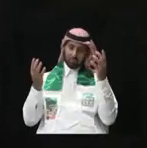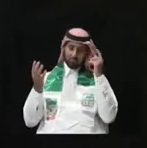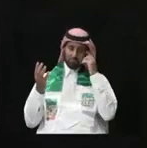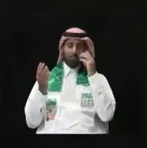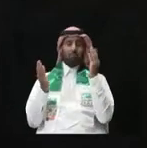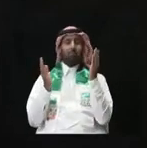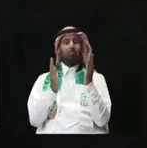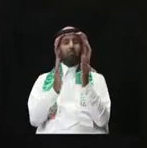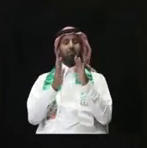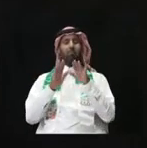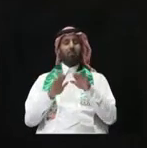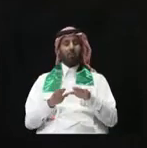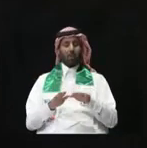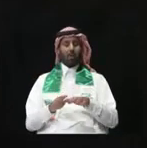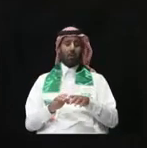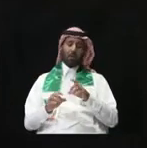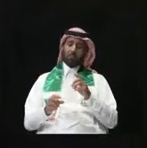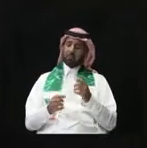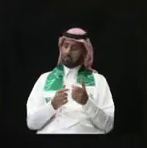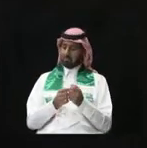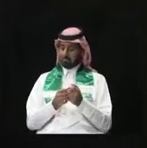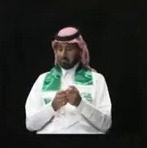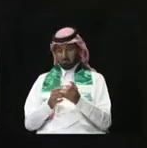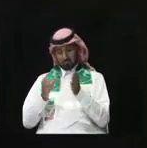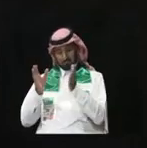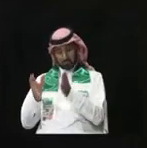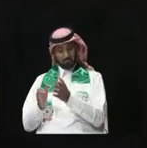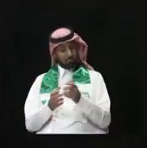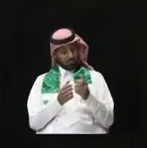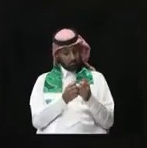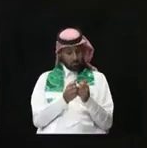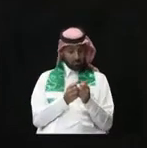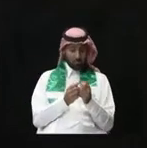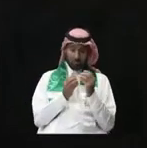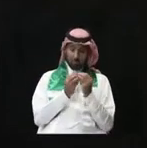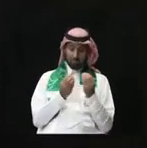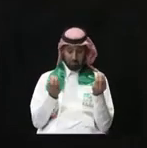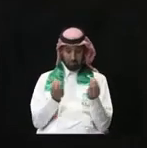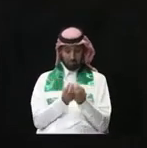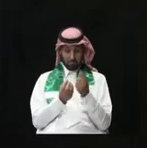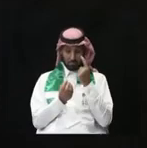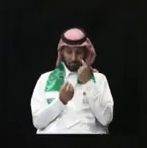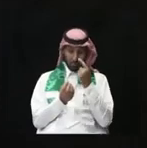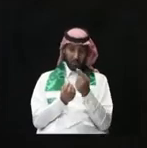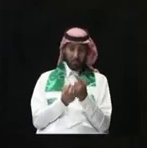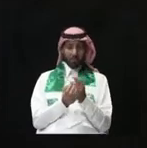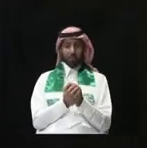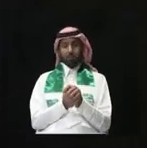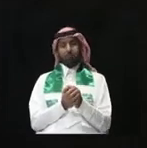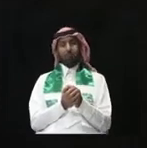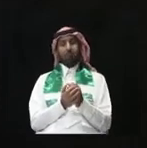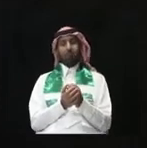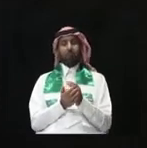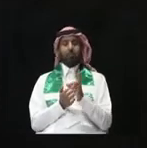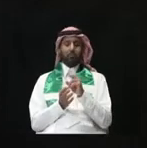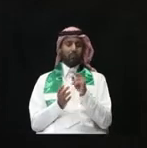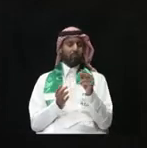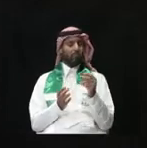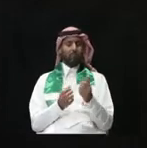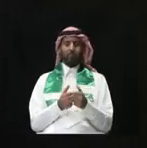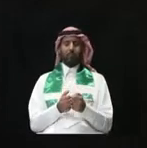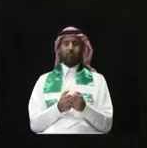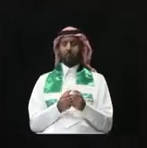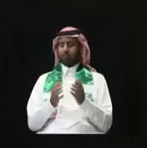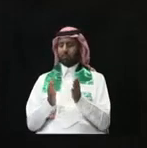other. You contact, let's say, or you communicate with someone away from you while you are ignoring those